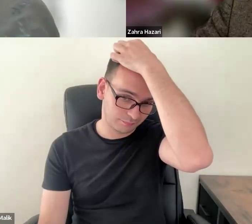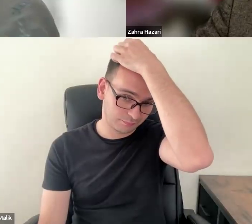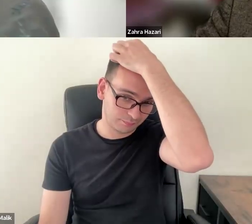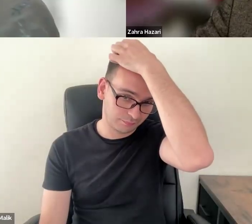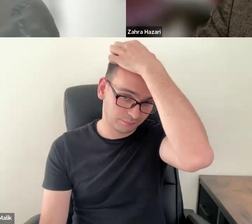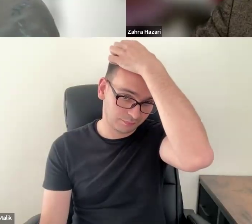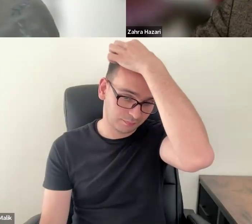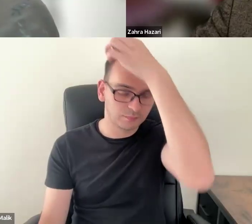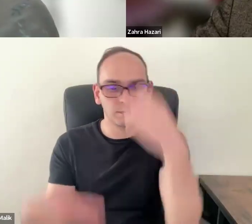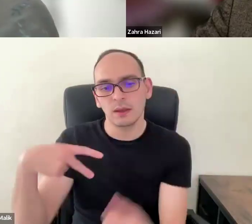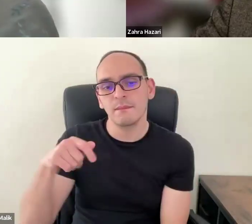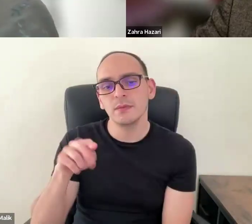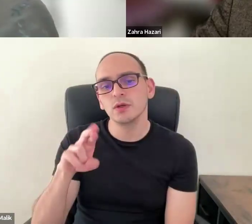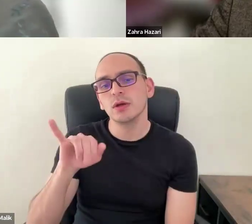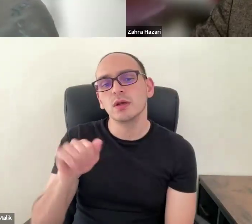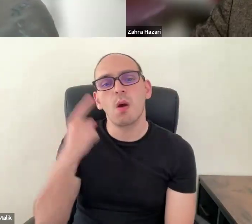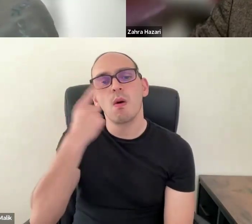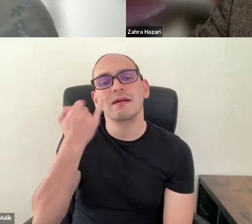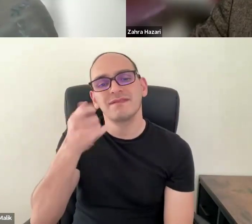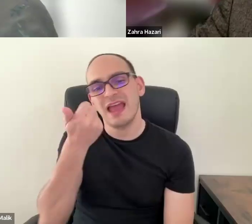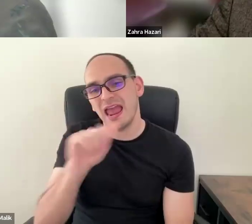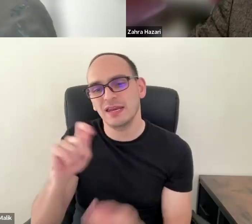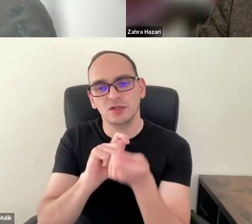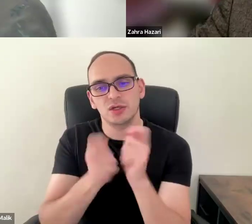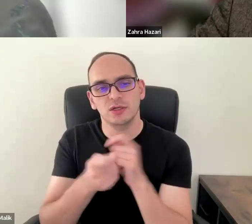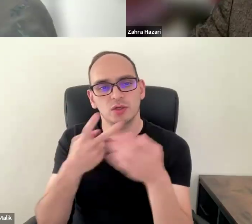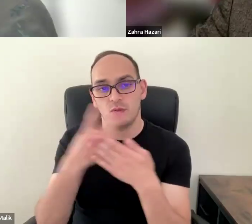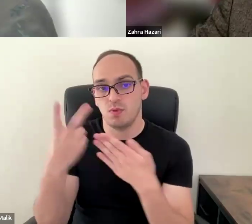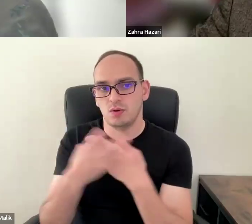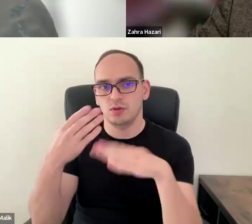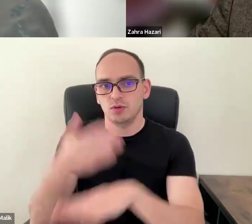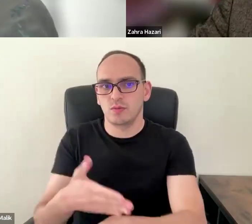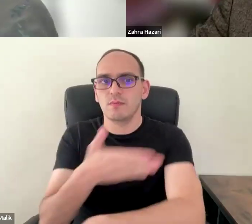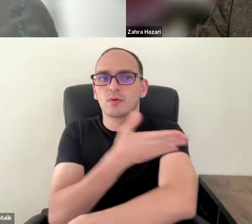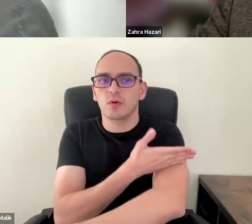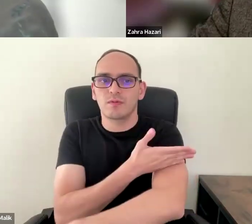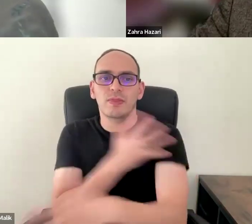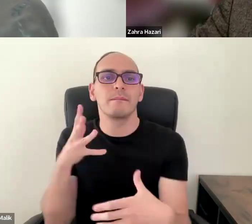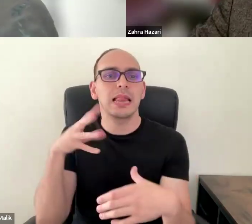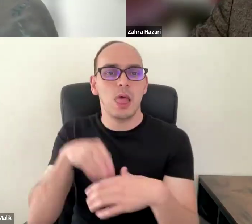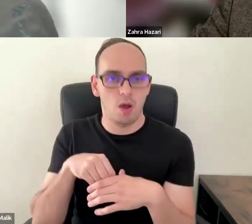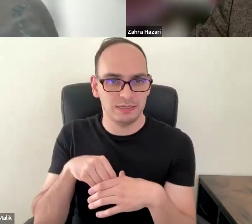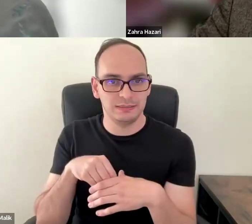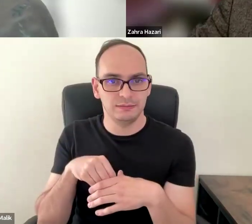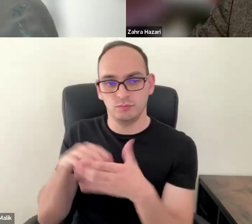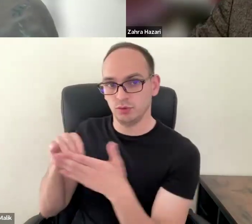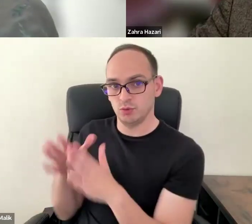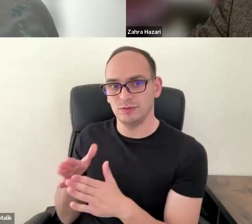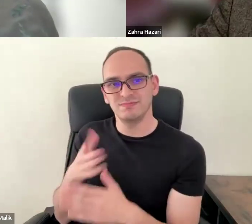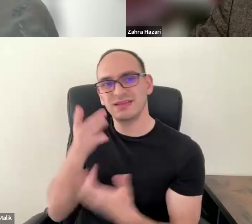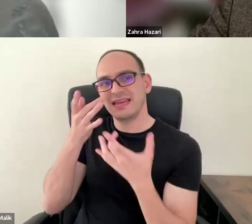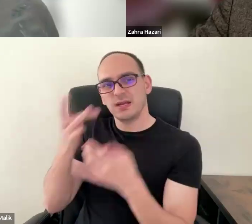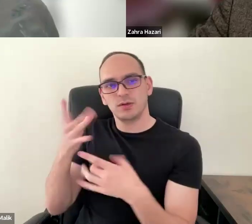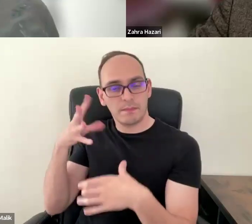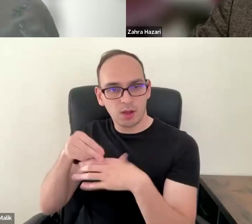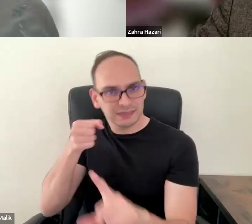Here's one from Patricia. I'm wondering if you made any changes to your program to improve belonging among your students. I think it's interesting that belonging